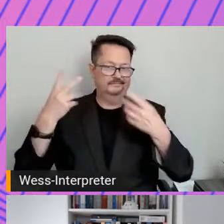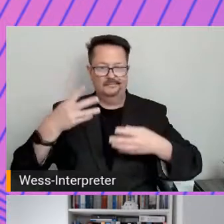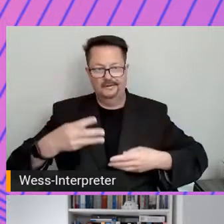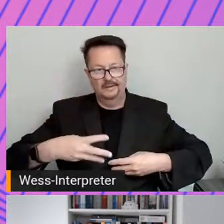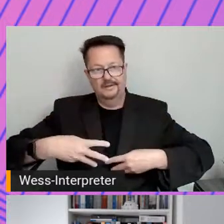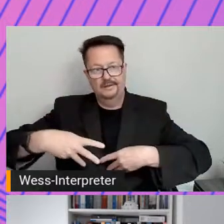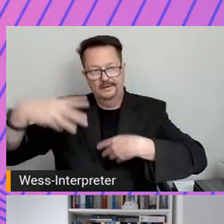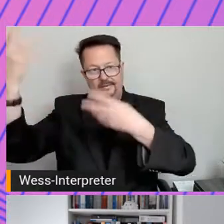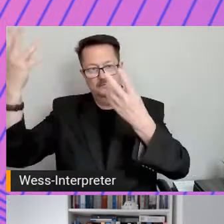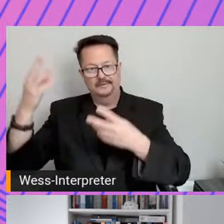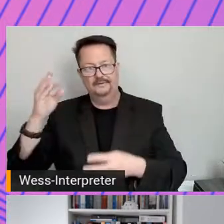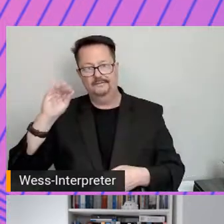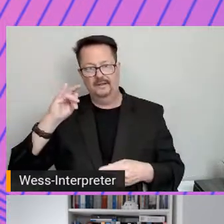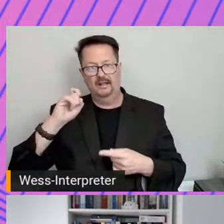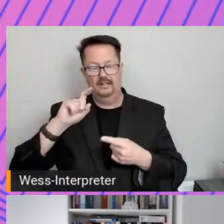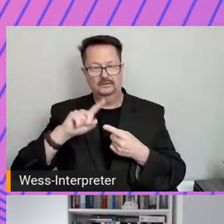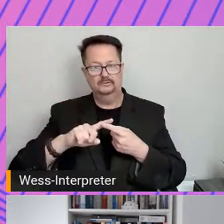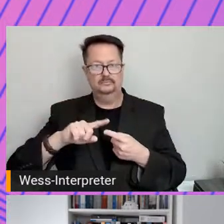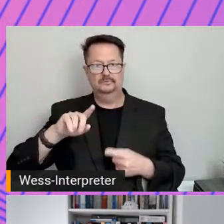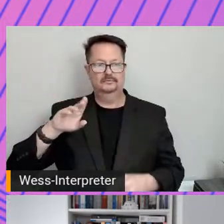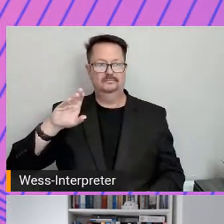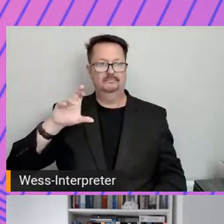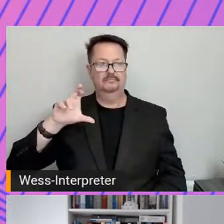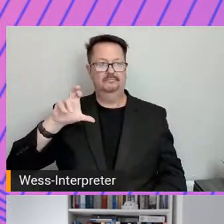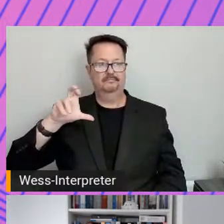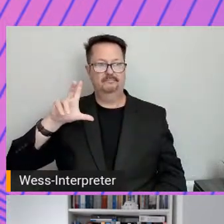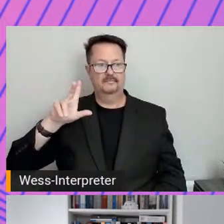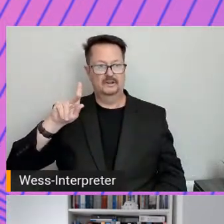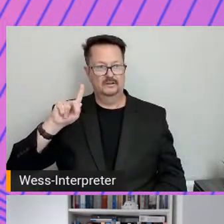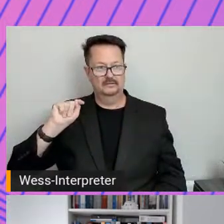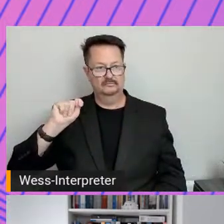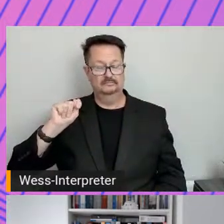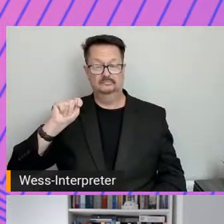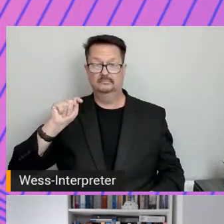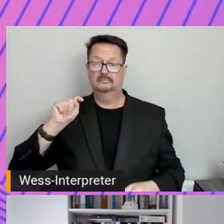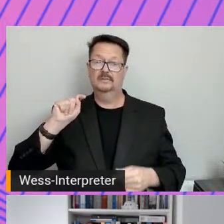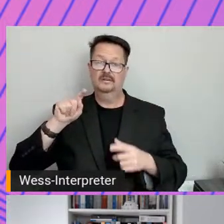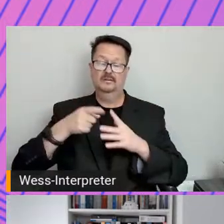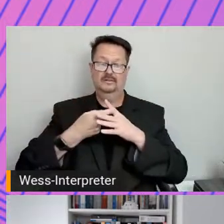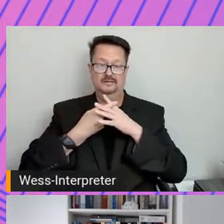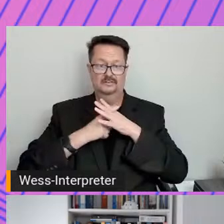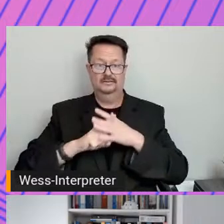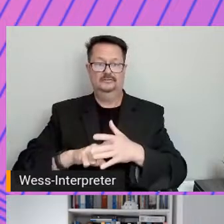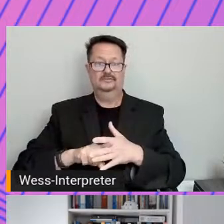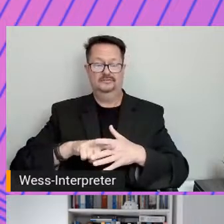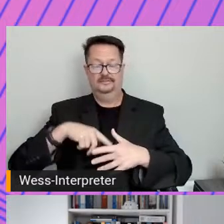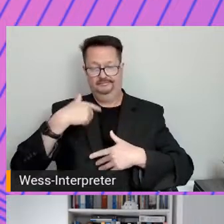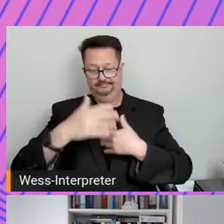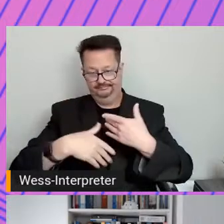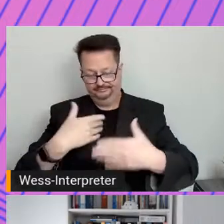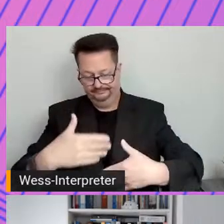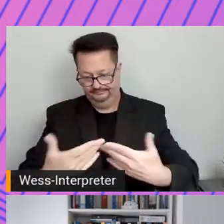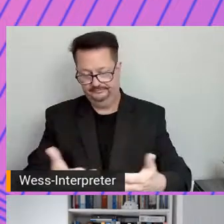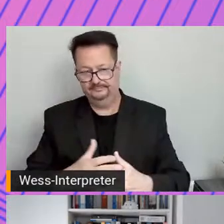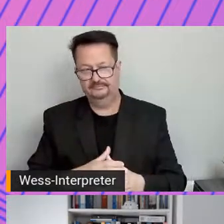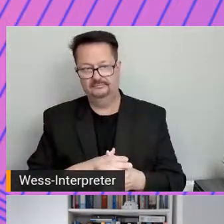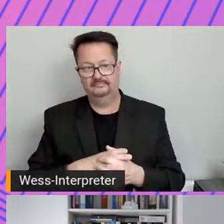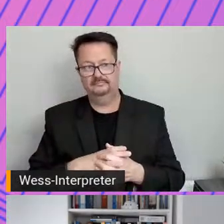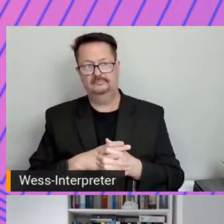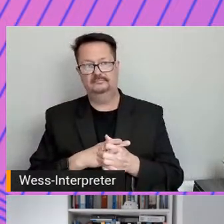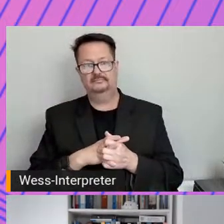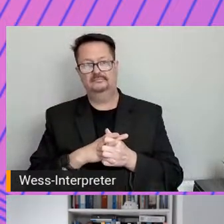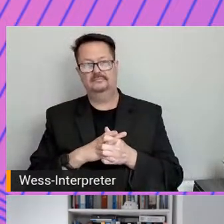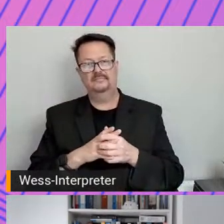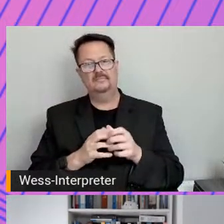to an S3 bucket, and I execute this code in response to that event happening. But the other thing that's usually more interesting to